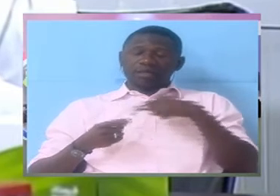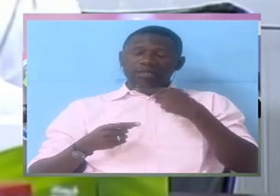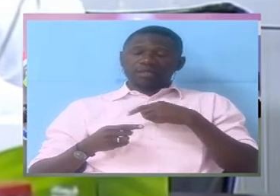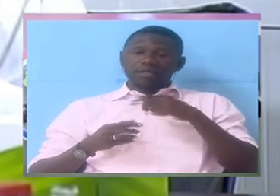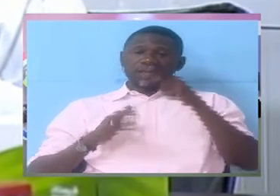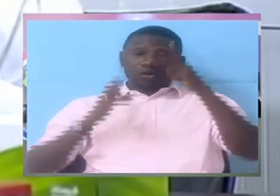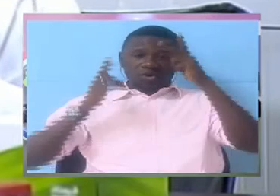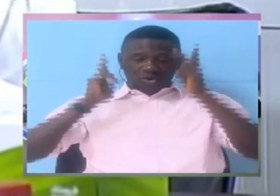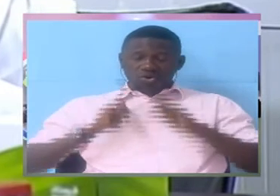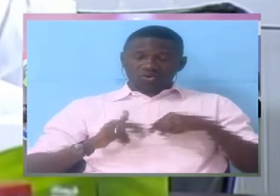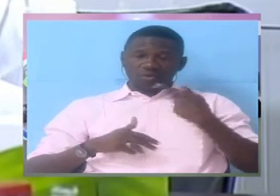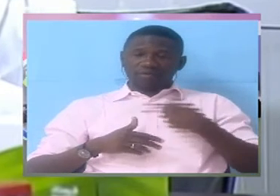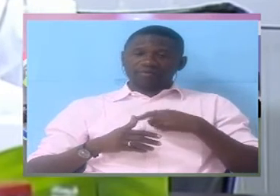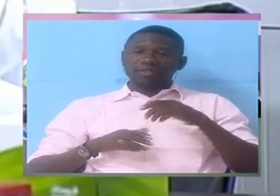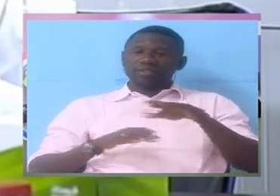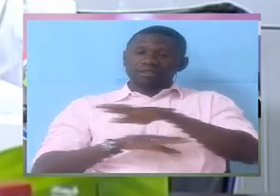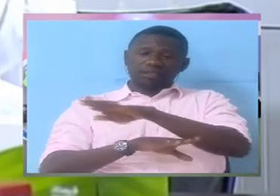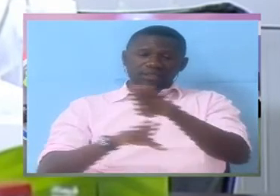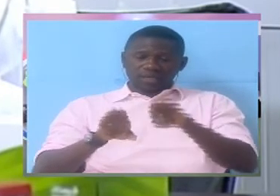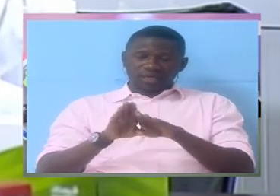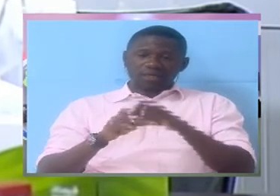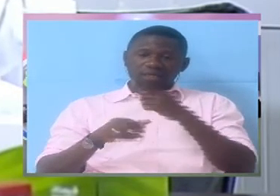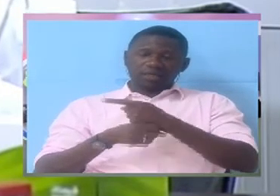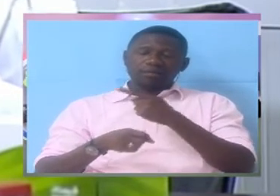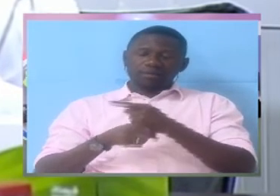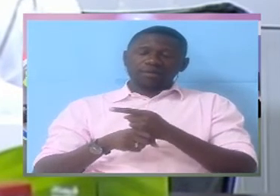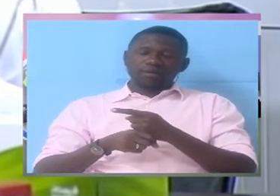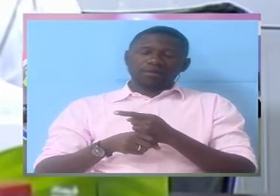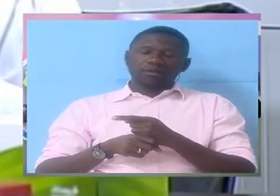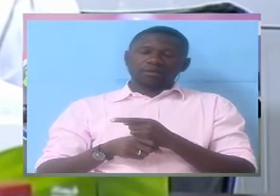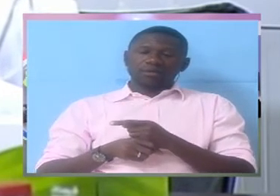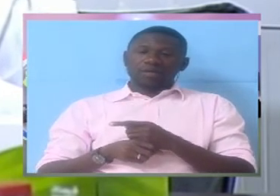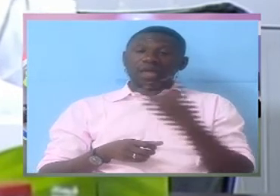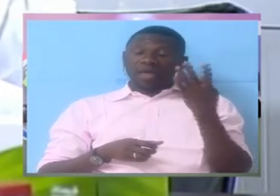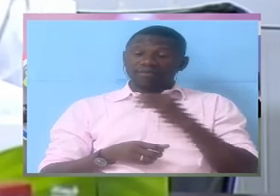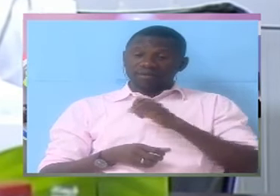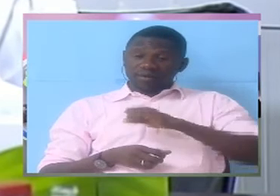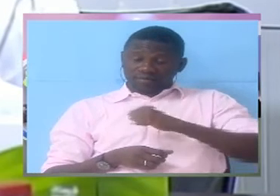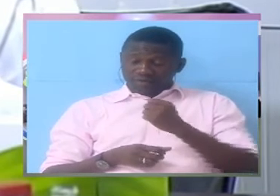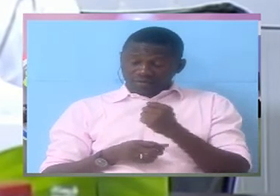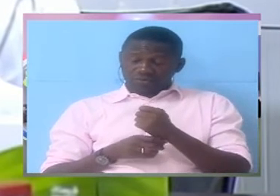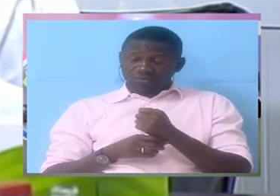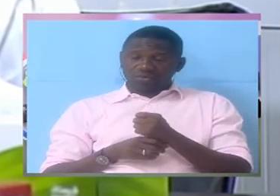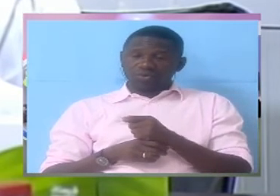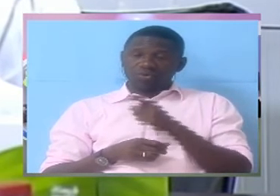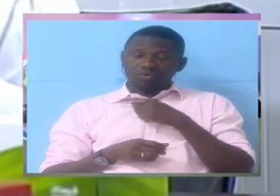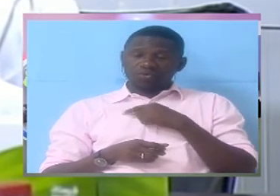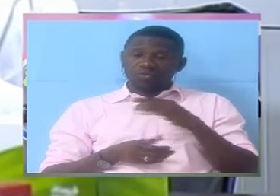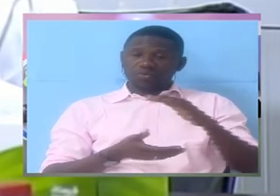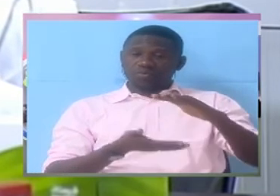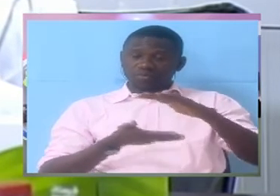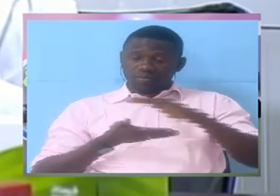land. Alibankola lualu bunya. Otherwise, you bring